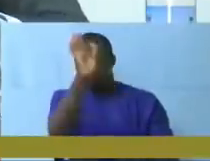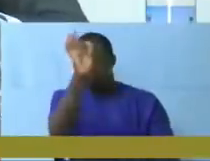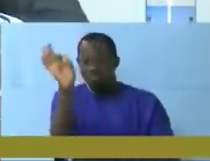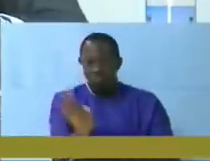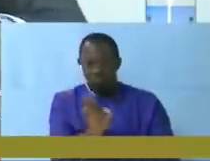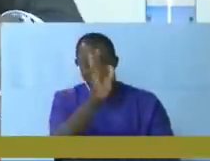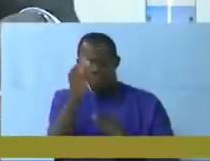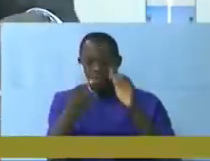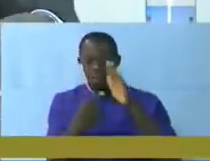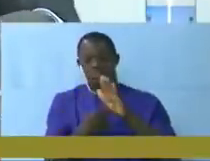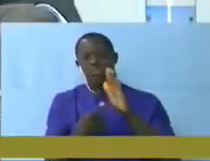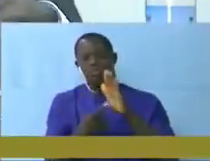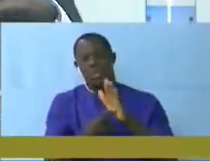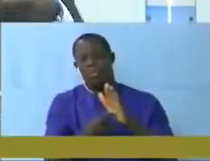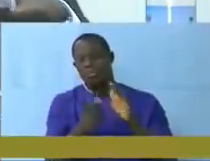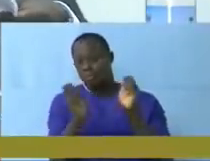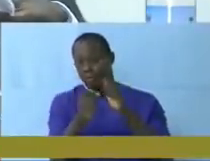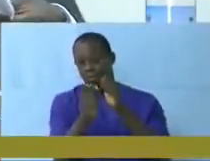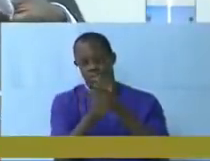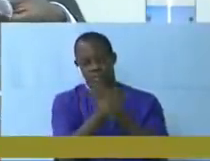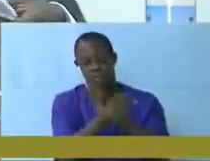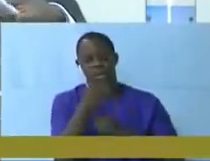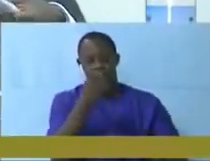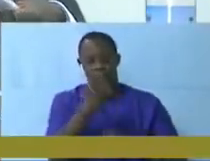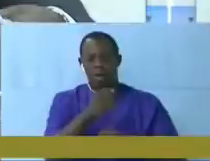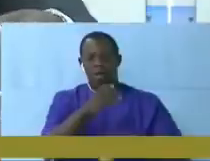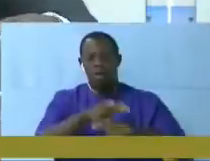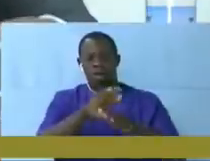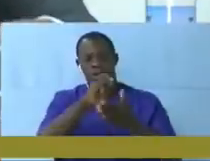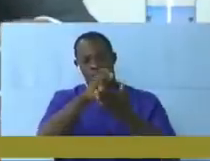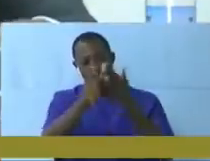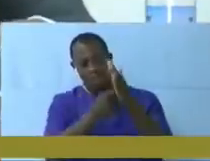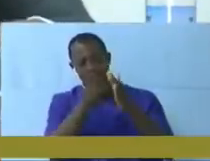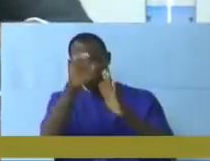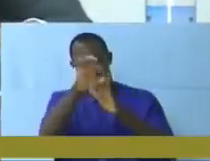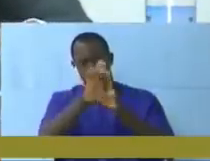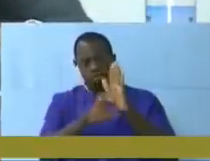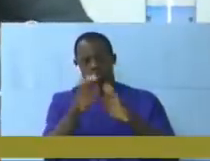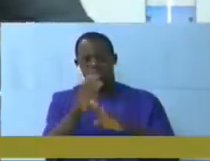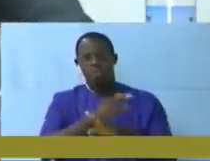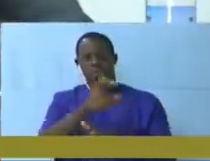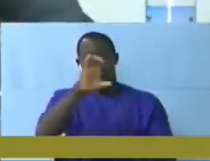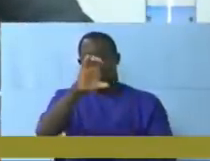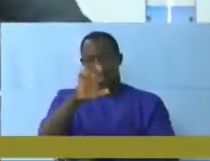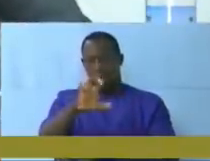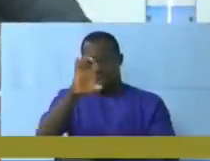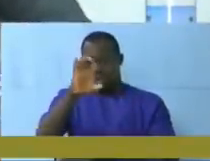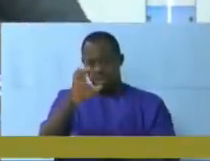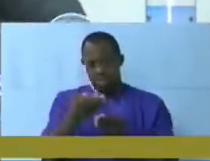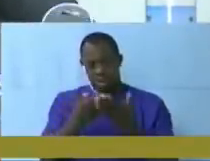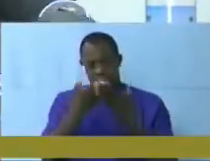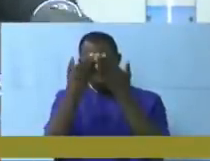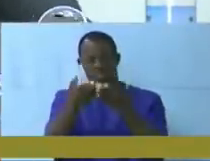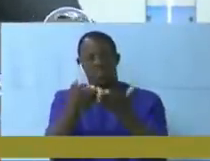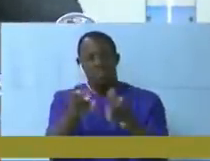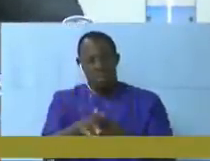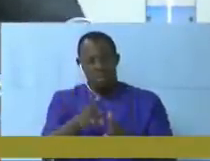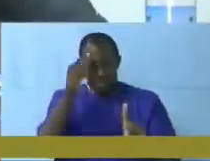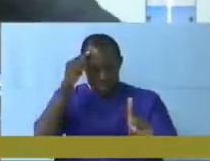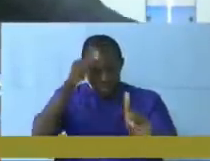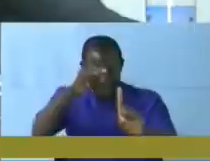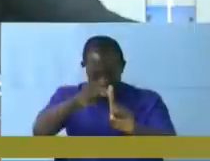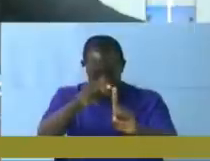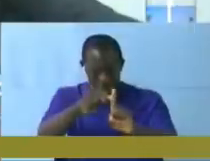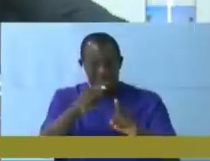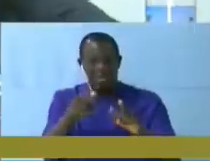were made in the draft that was published by the CRC, and targeting mainly the